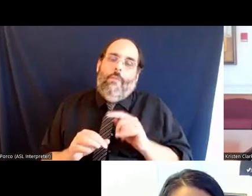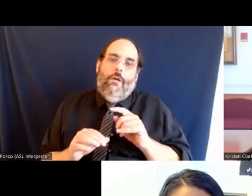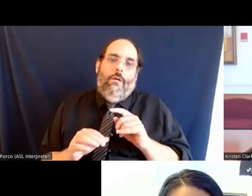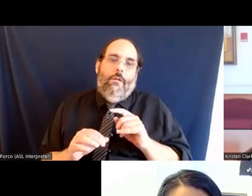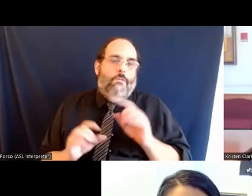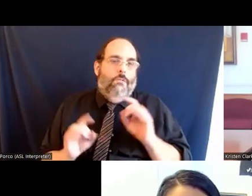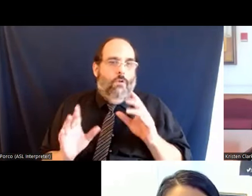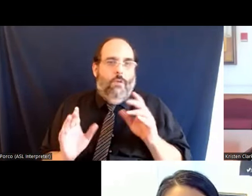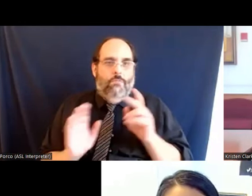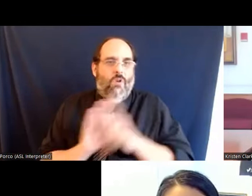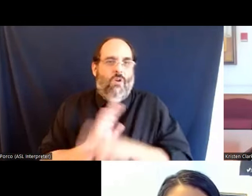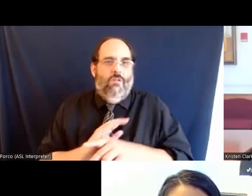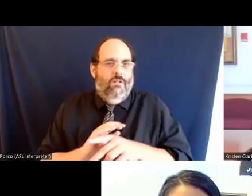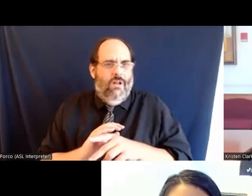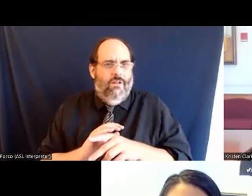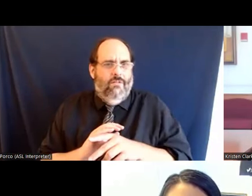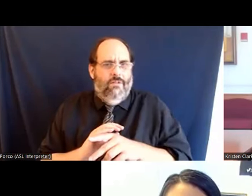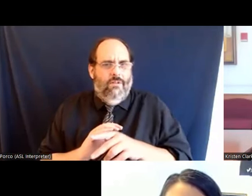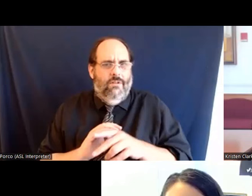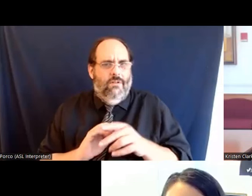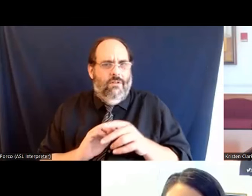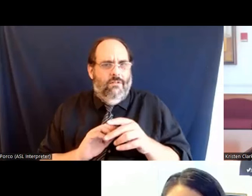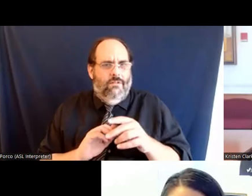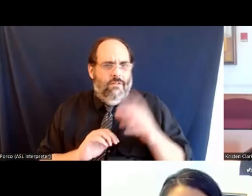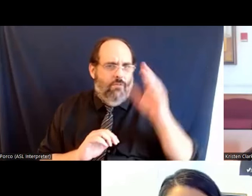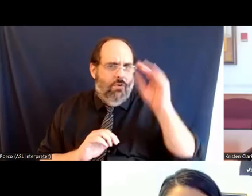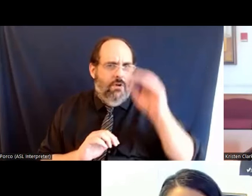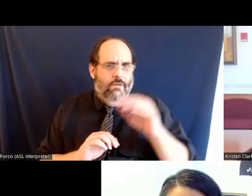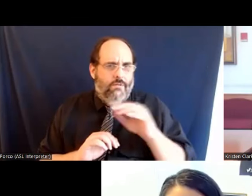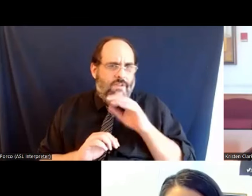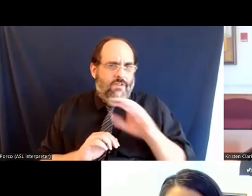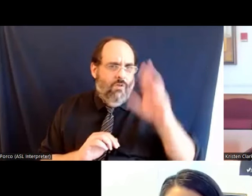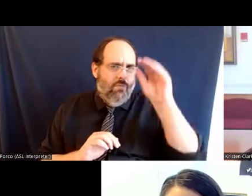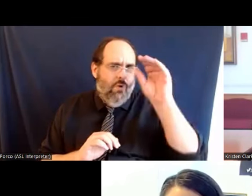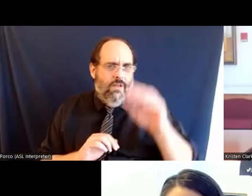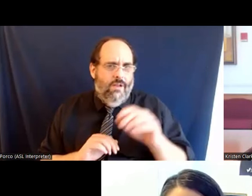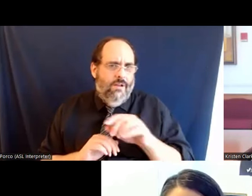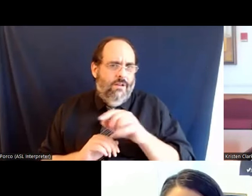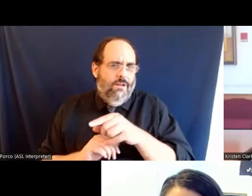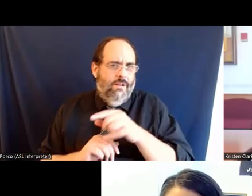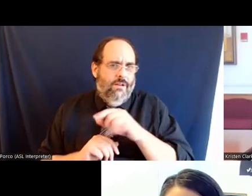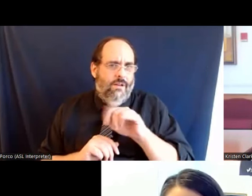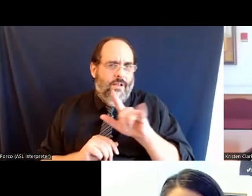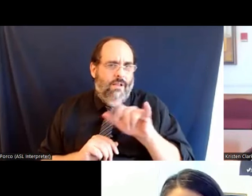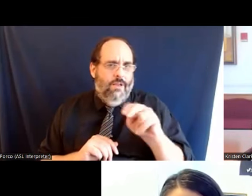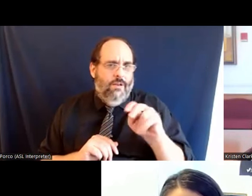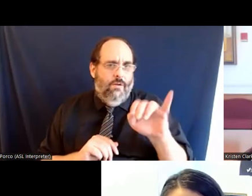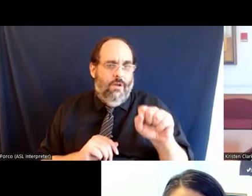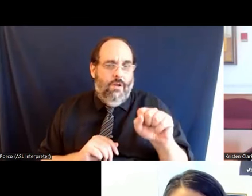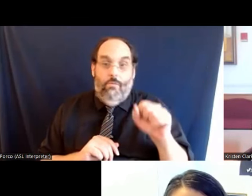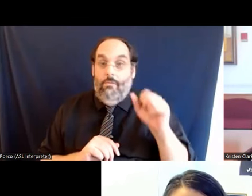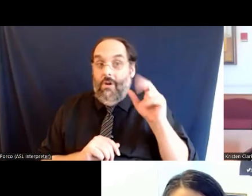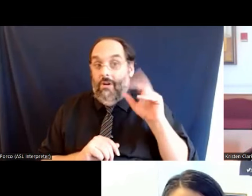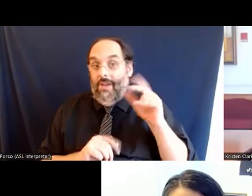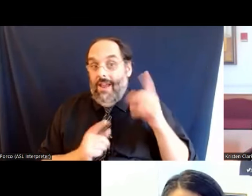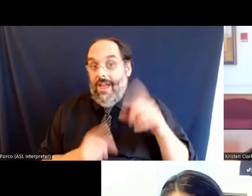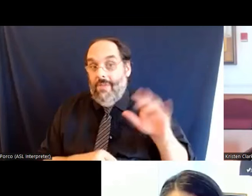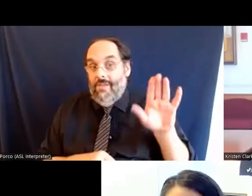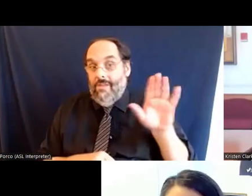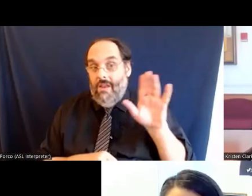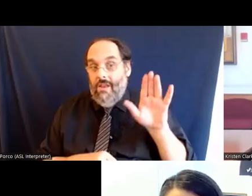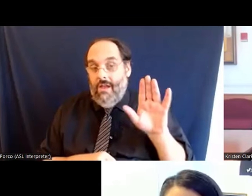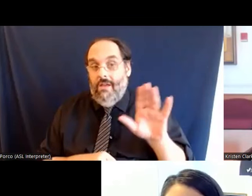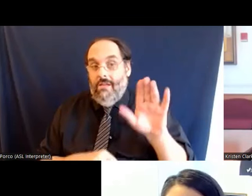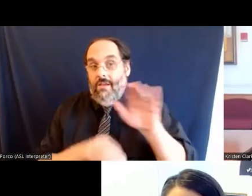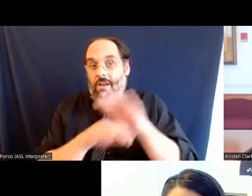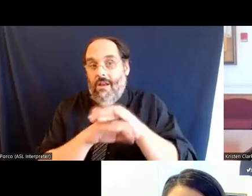murder of six-year-old Woody in Illinois. We learned of that incident on Sunday. By Sunday night,